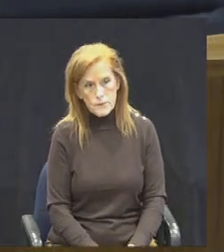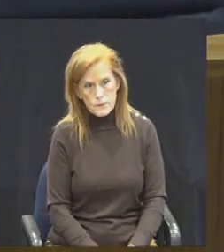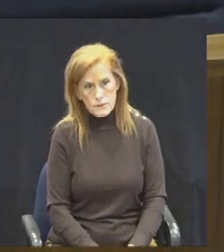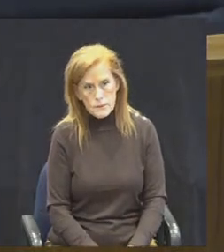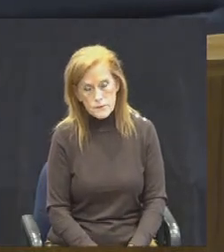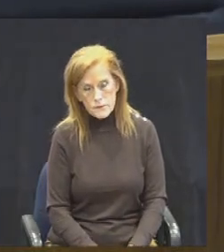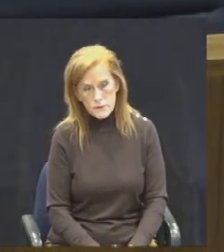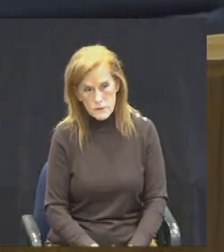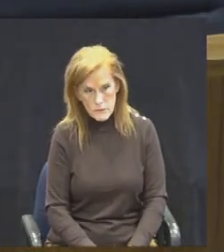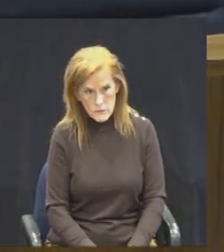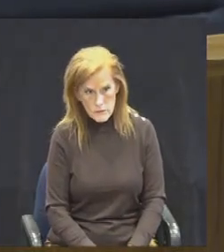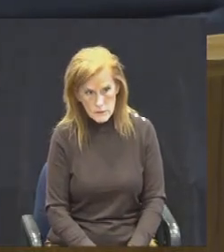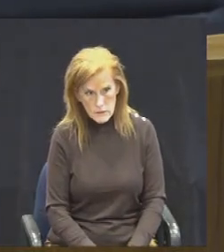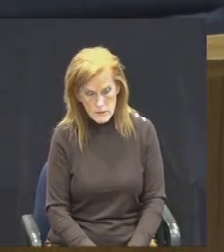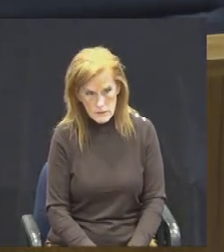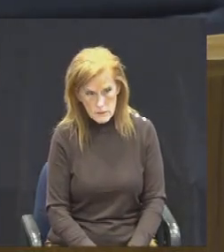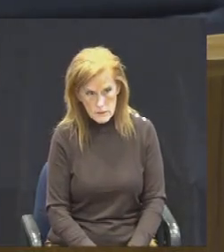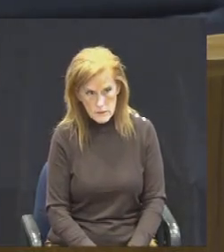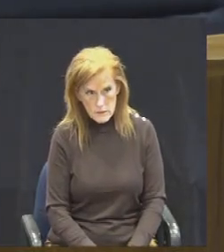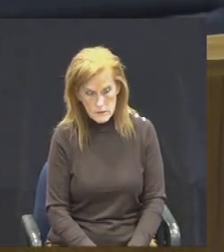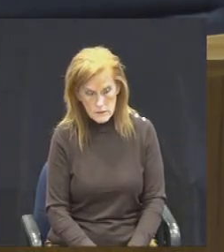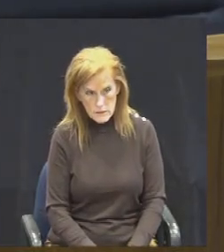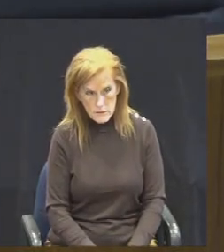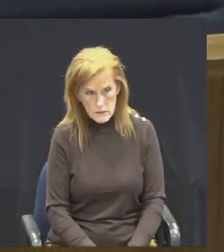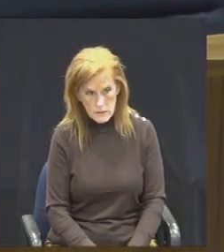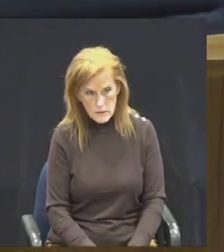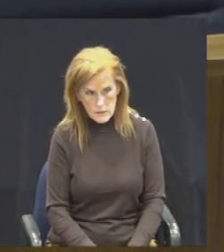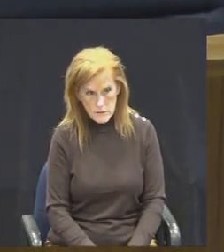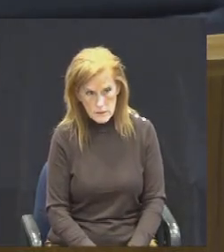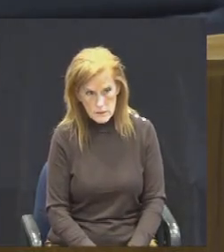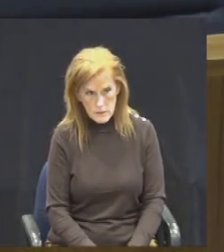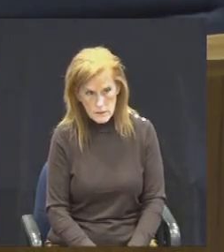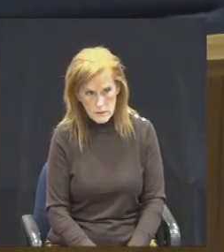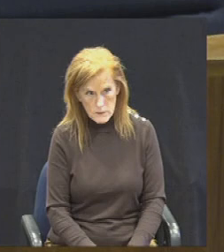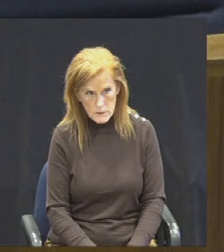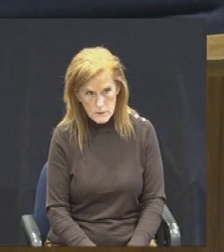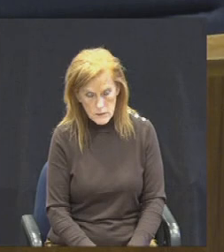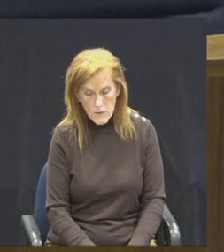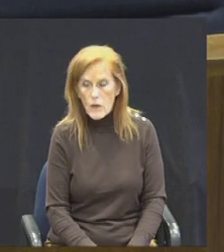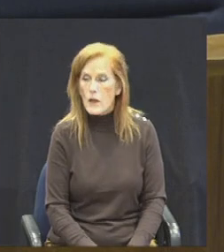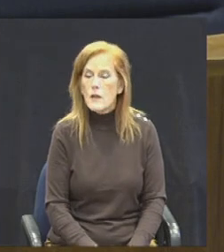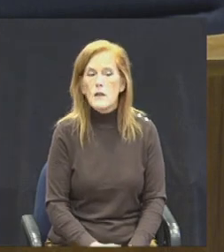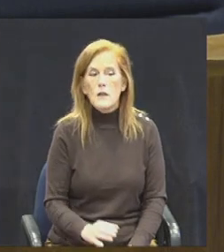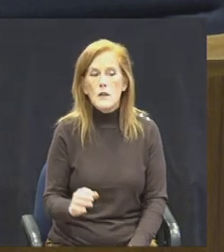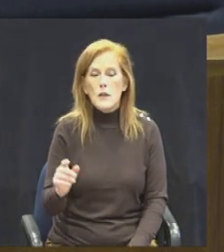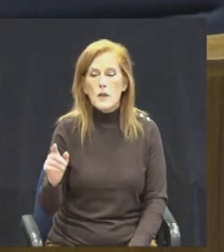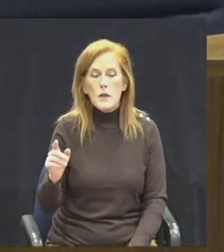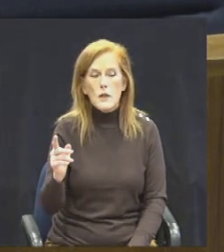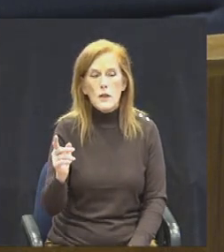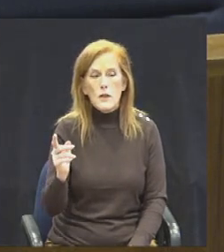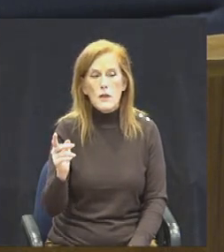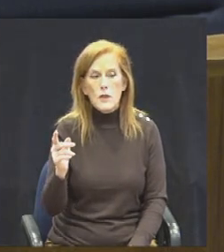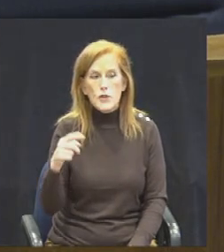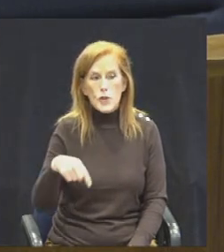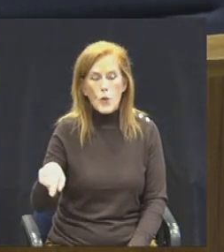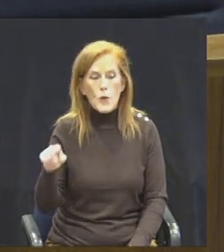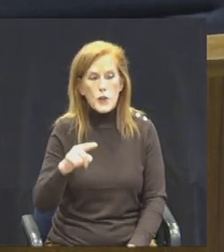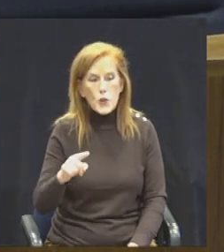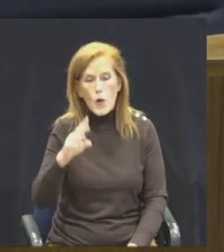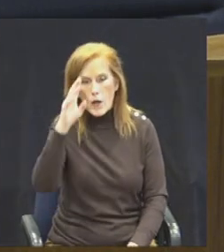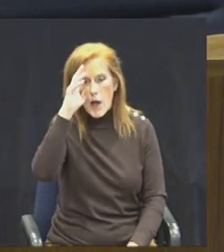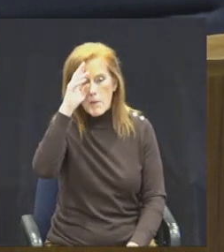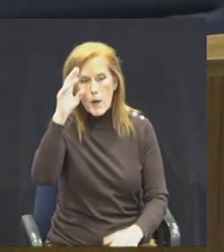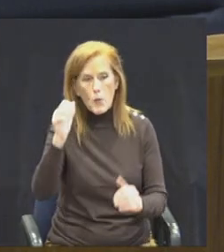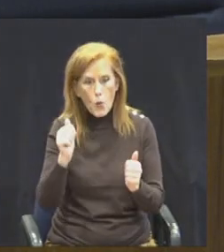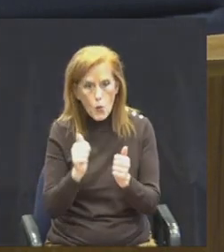So when you all are building your the emergency response plans or the preparedness plans,